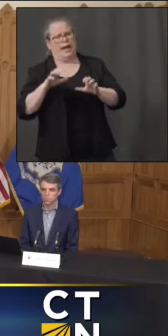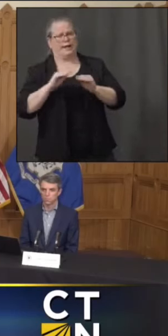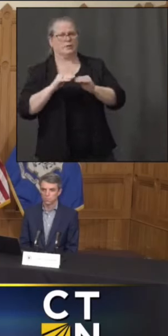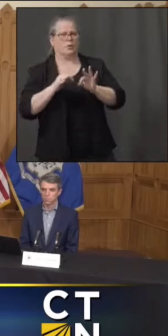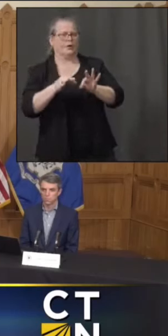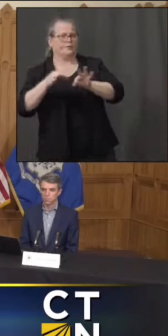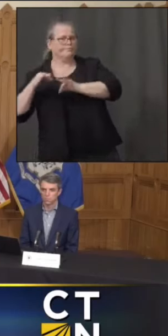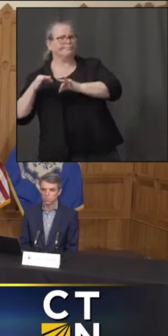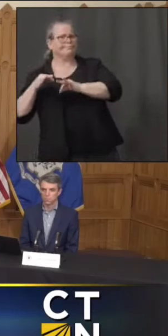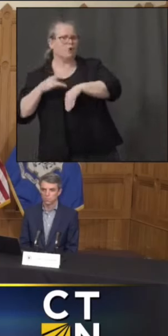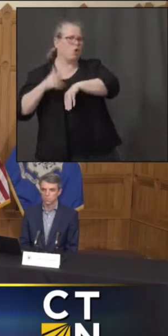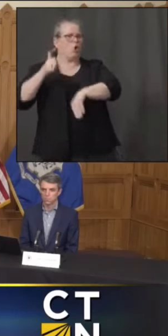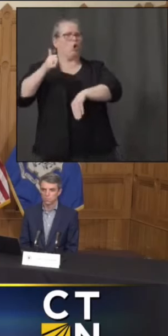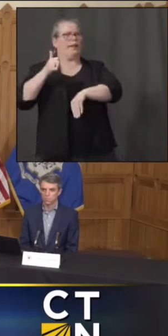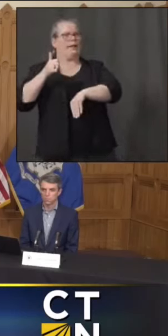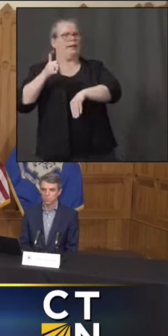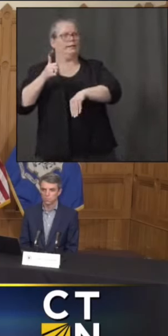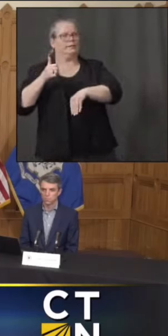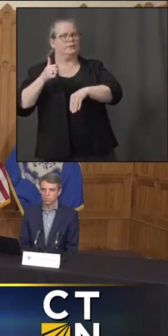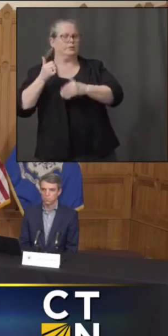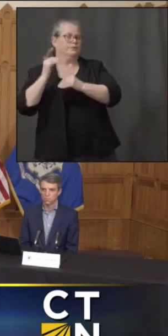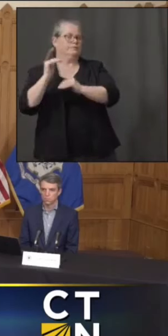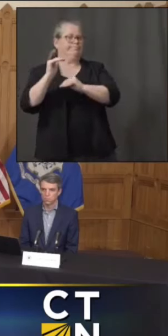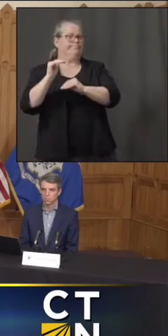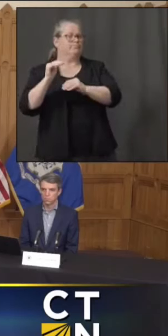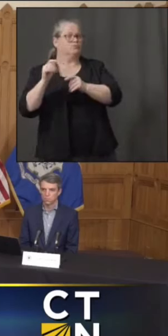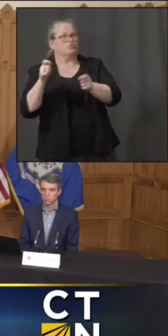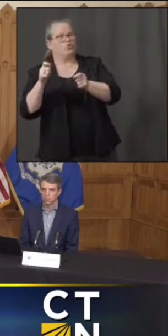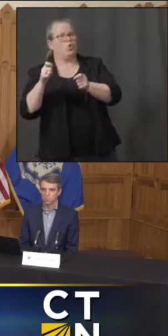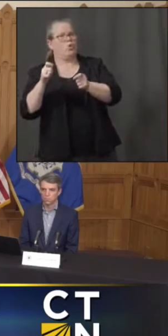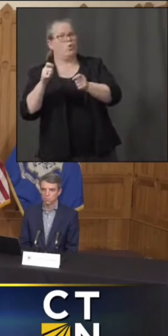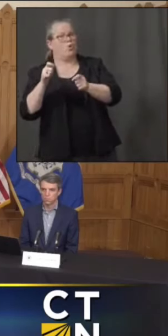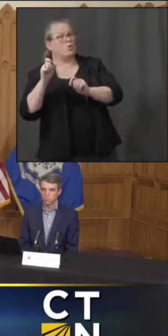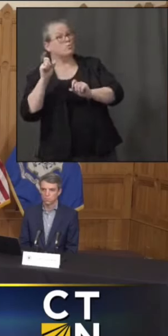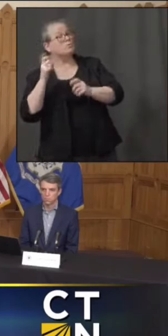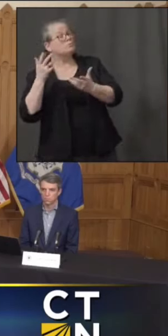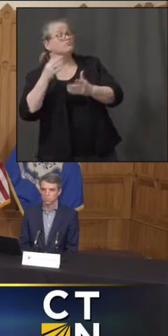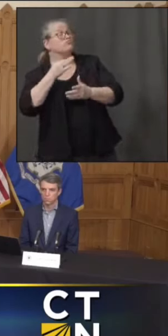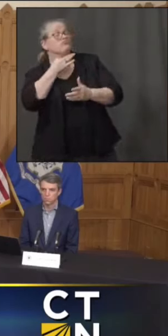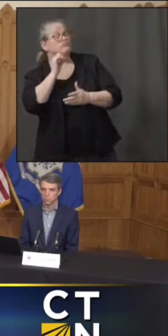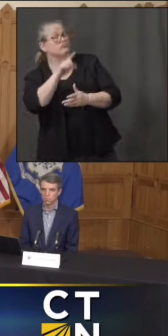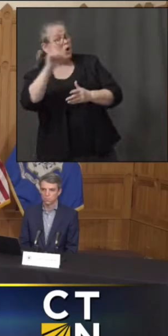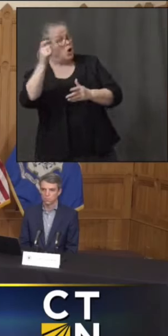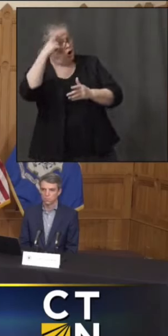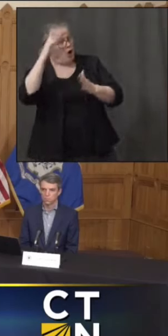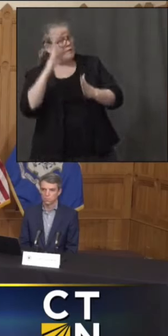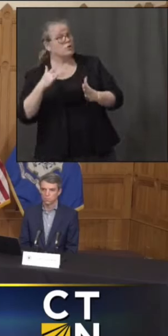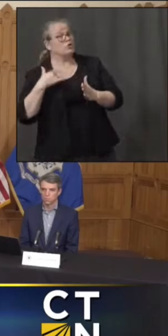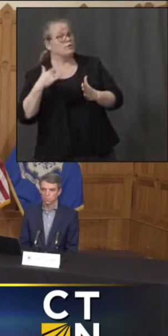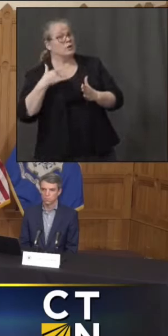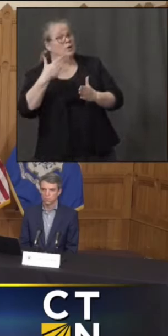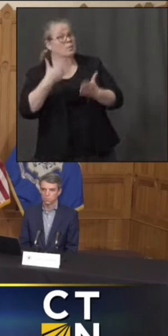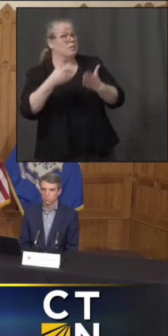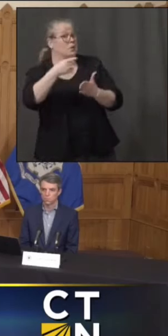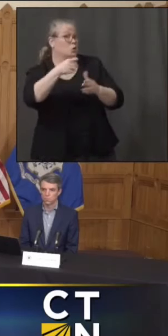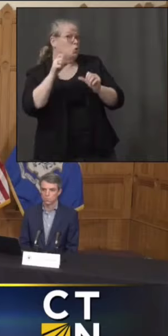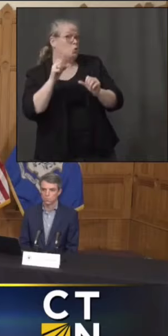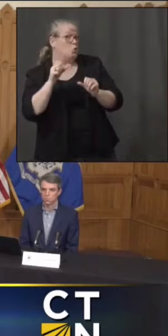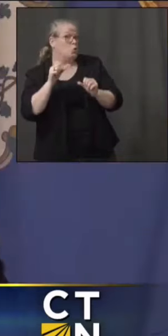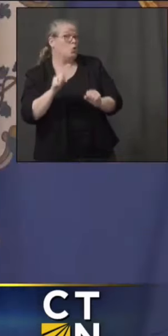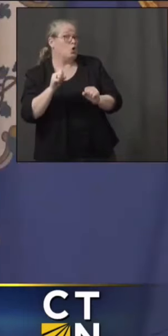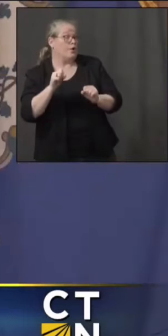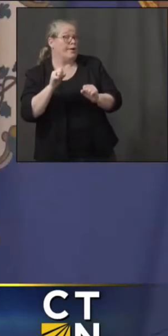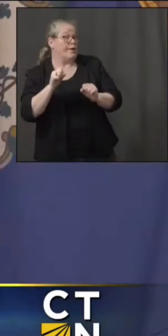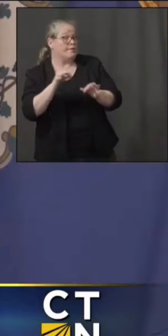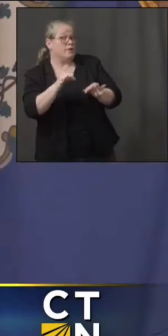feel that there are moves that you could have made sooner in the same way that Governor Cuomo's talking about? I think in